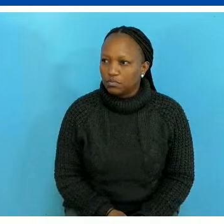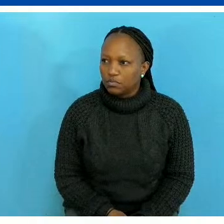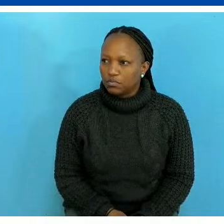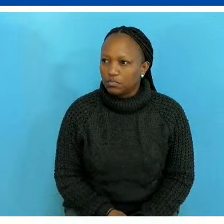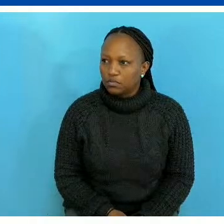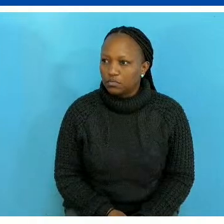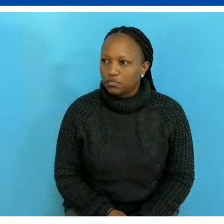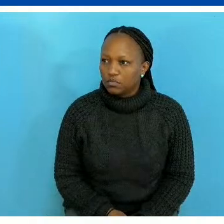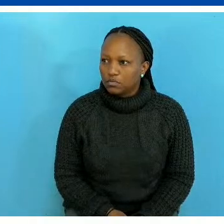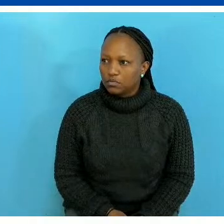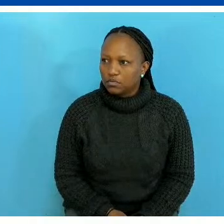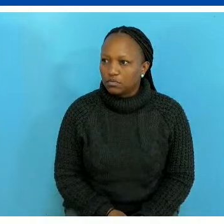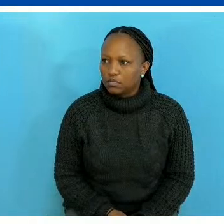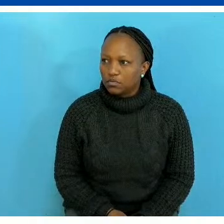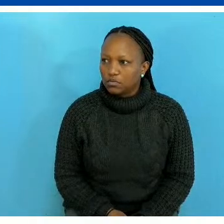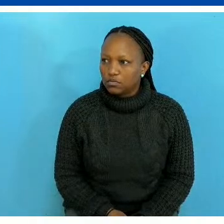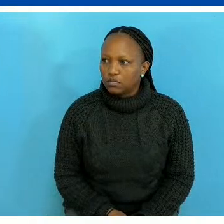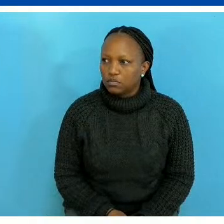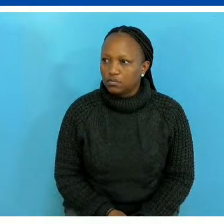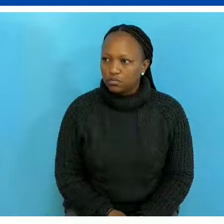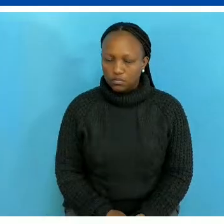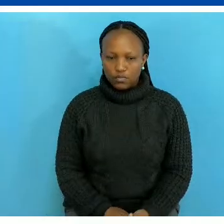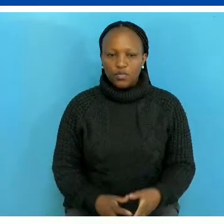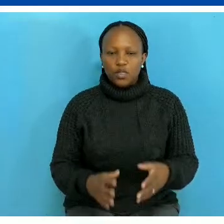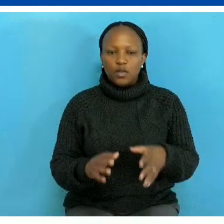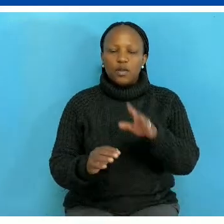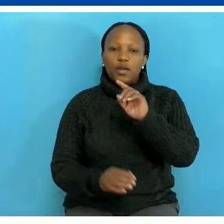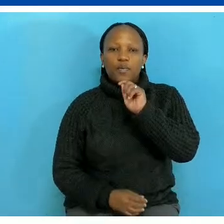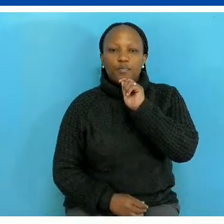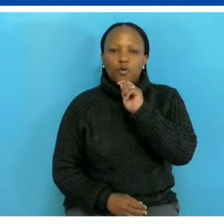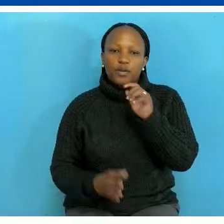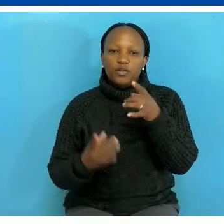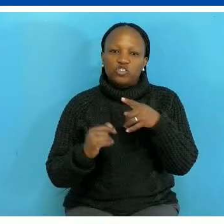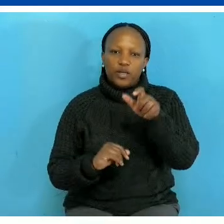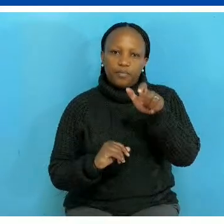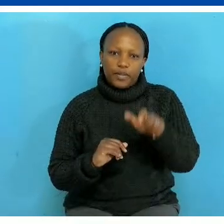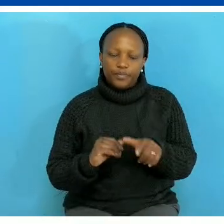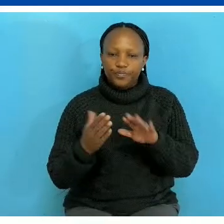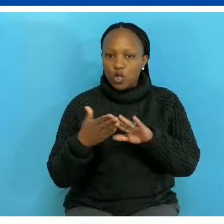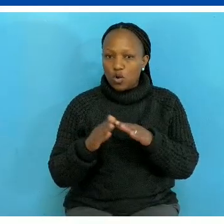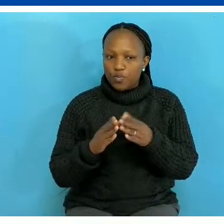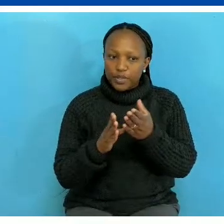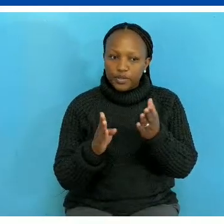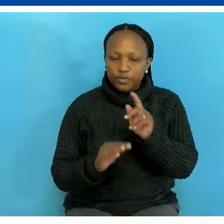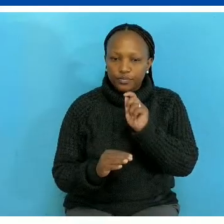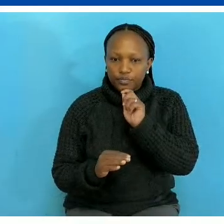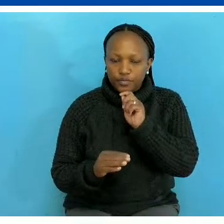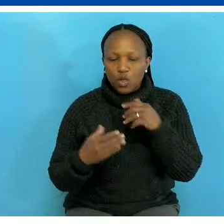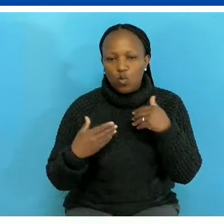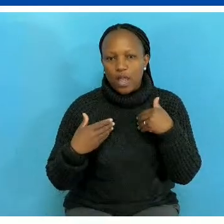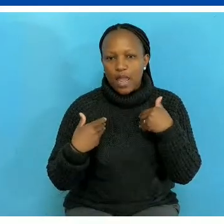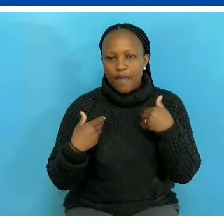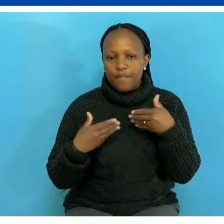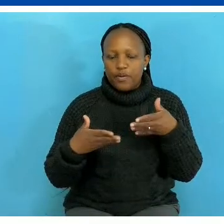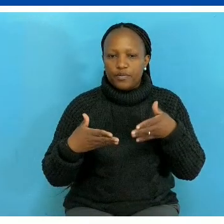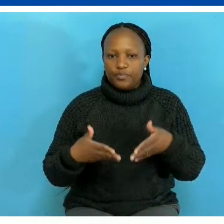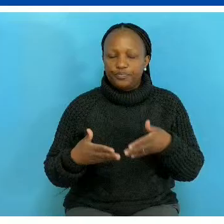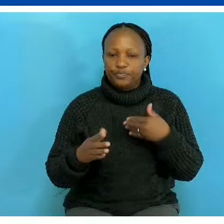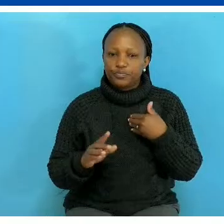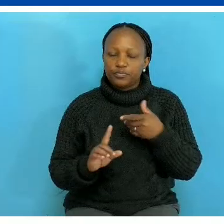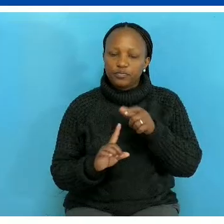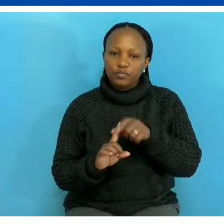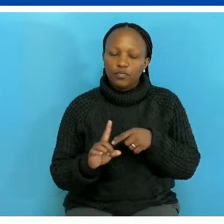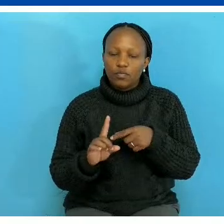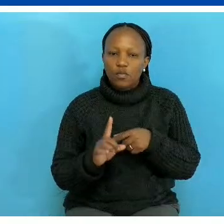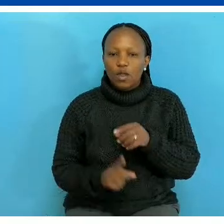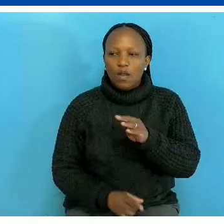Good morning, Chair and committee and community. We are pleased to be here this morning. My name is Bianca